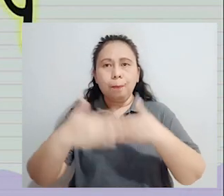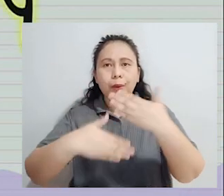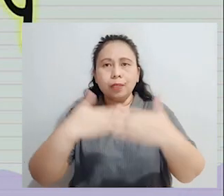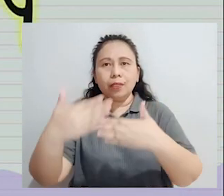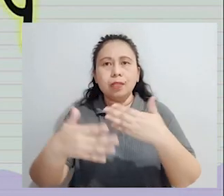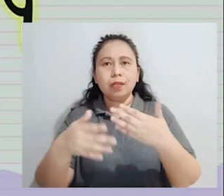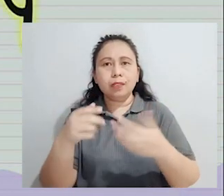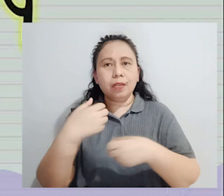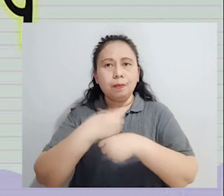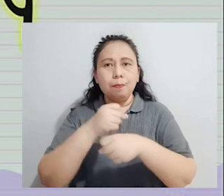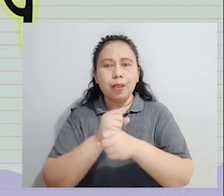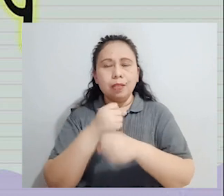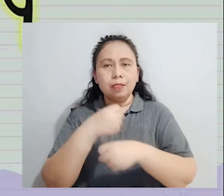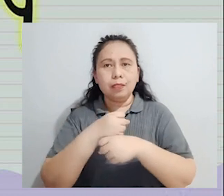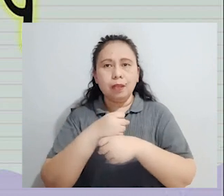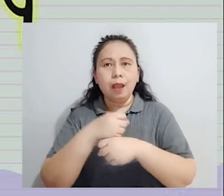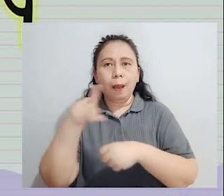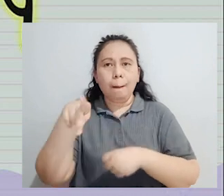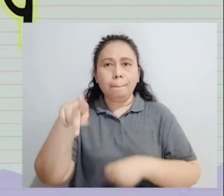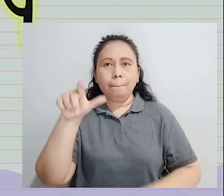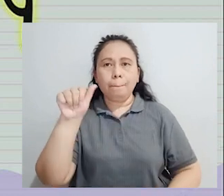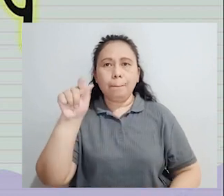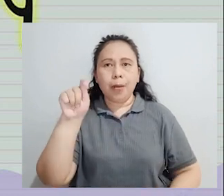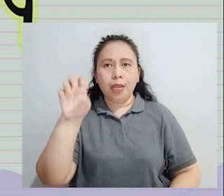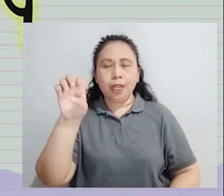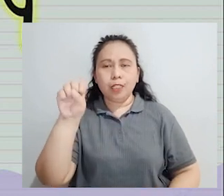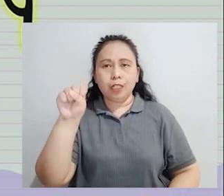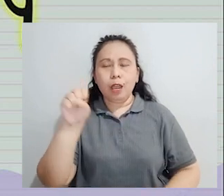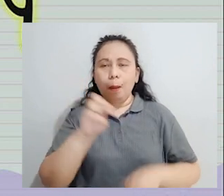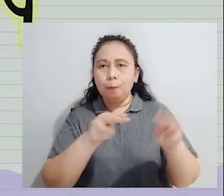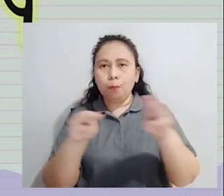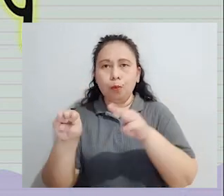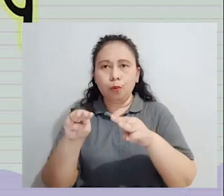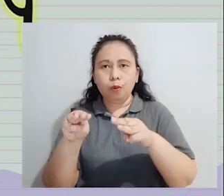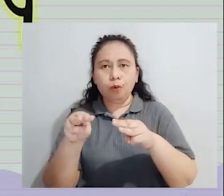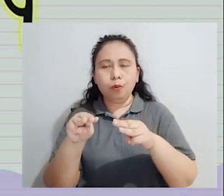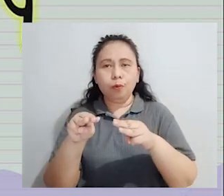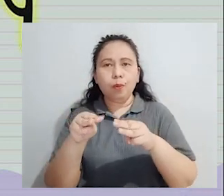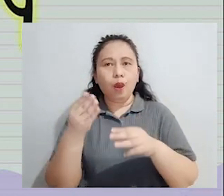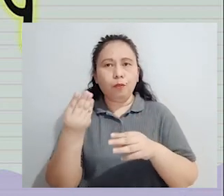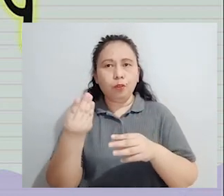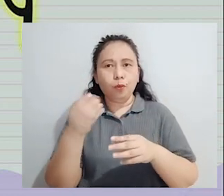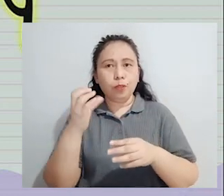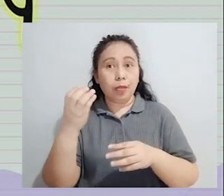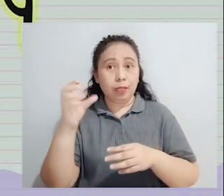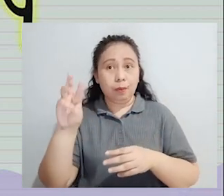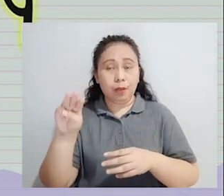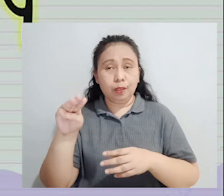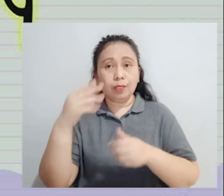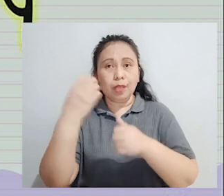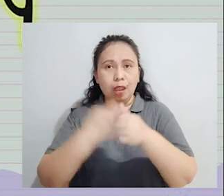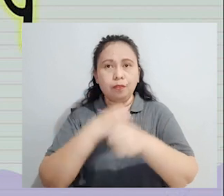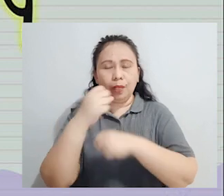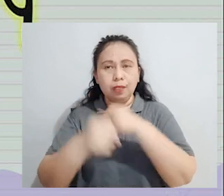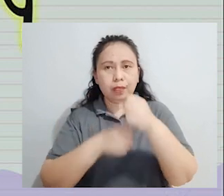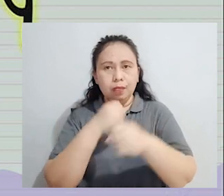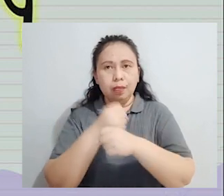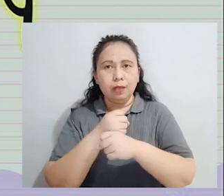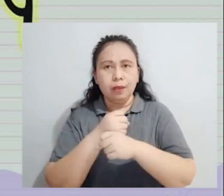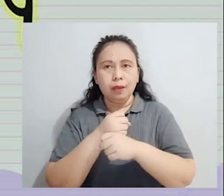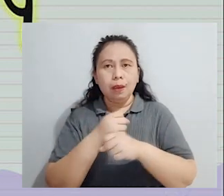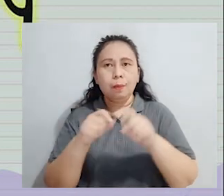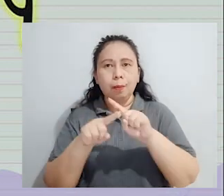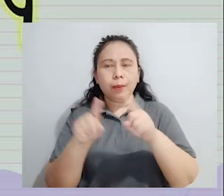that makes the plate move few centimeters per year. Although seemingly irrelevant